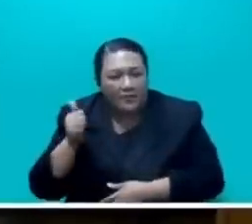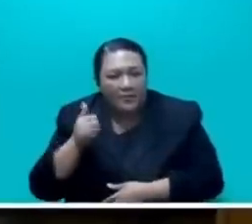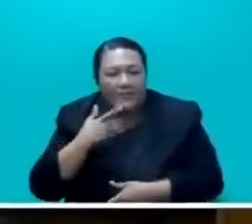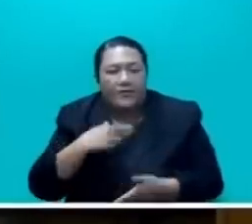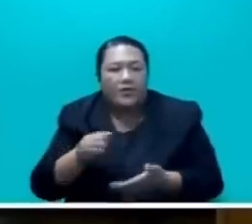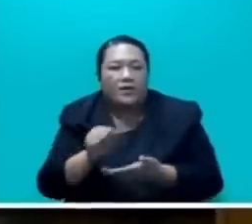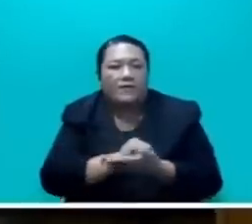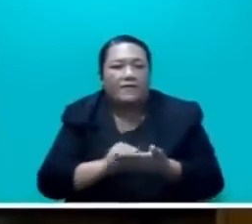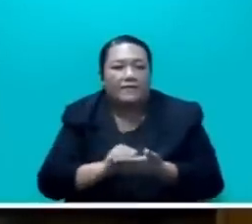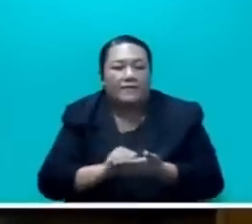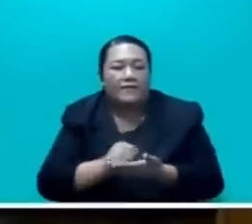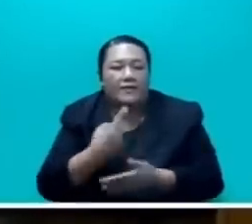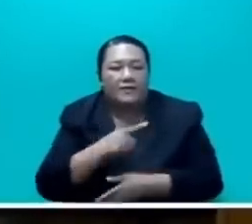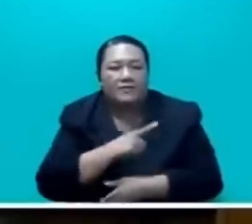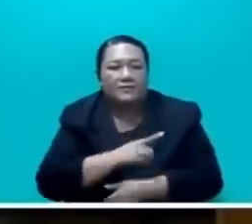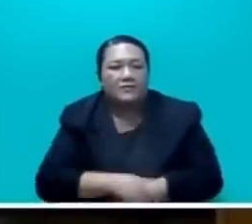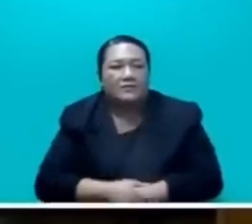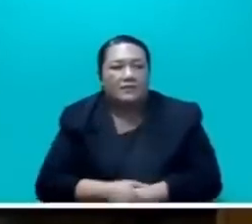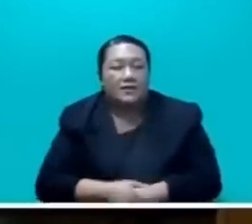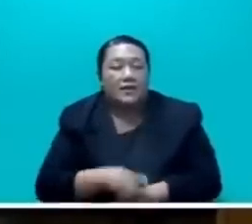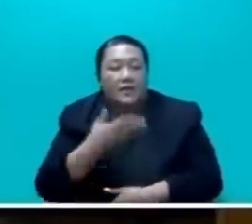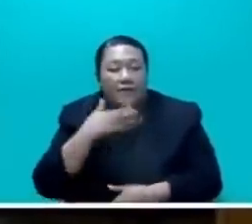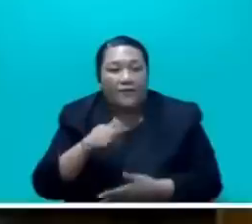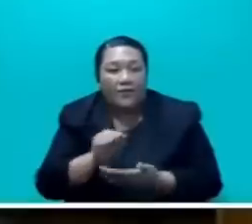forgiveness became